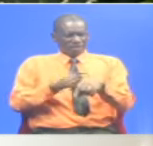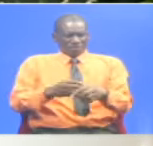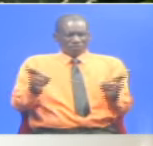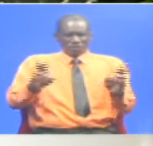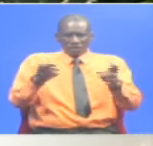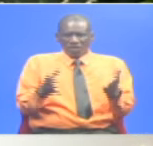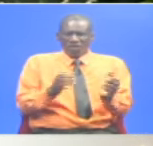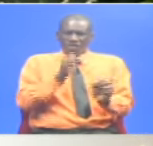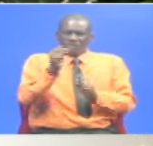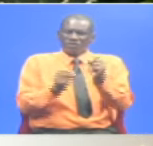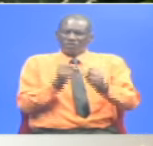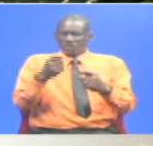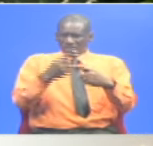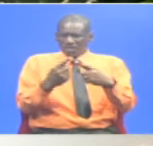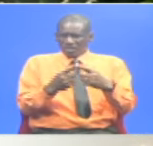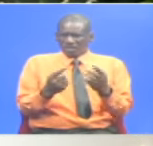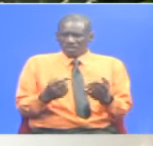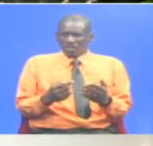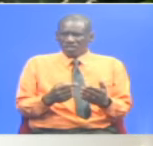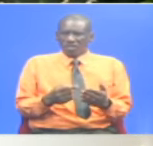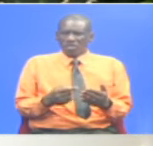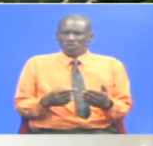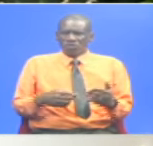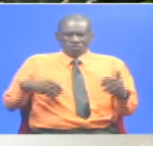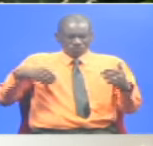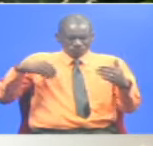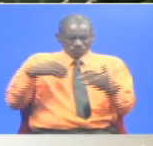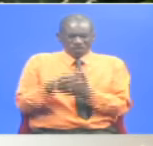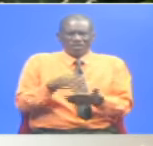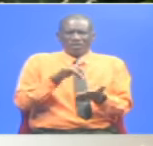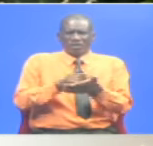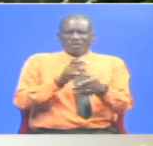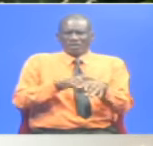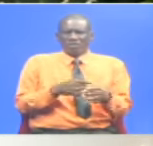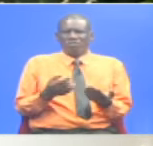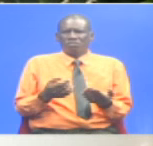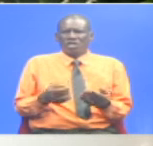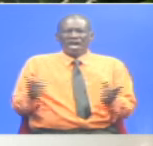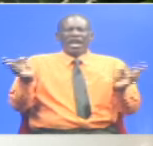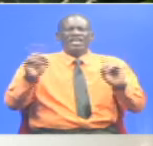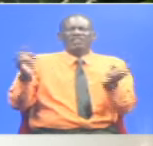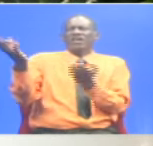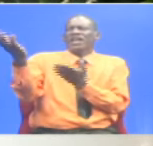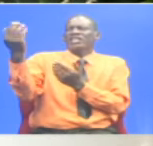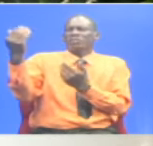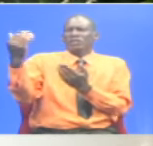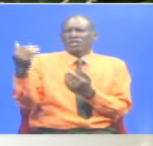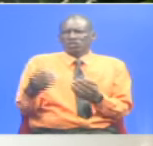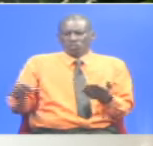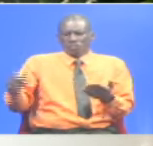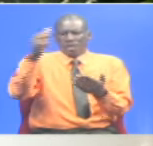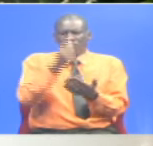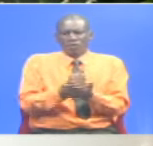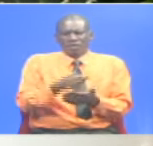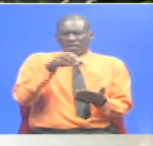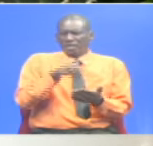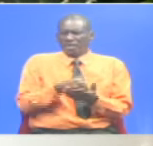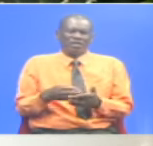55 years, was closing that time. So I did not expect to be reappointed.